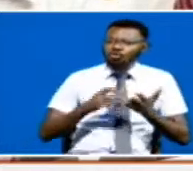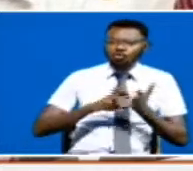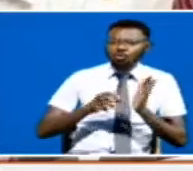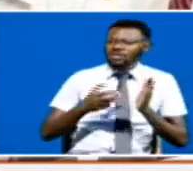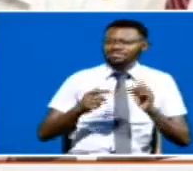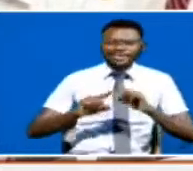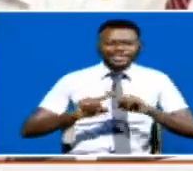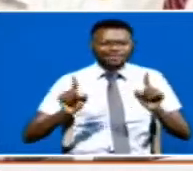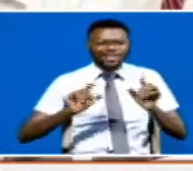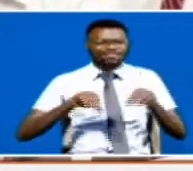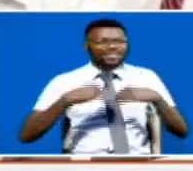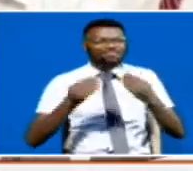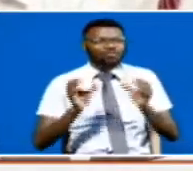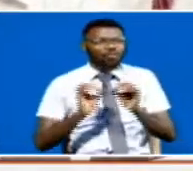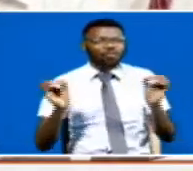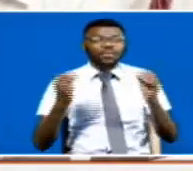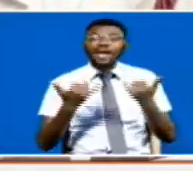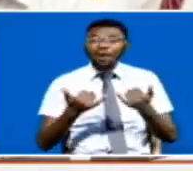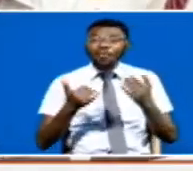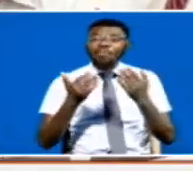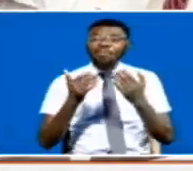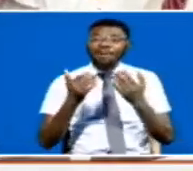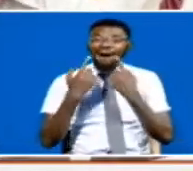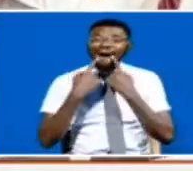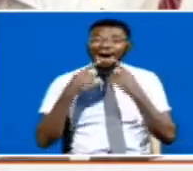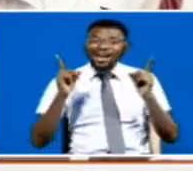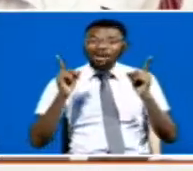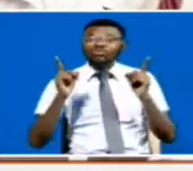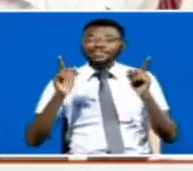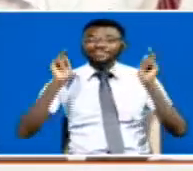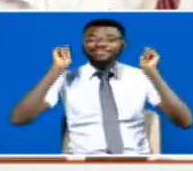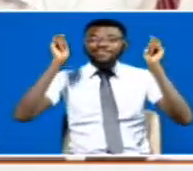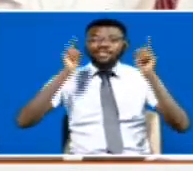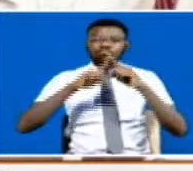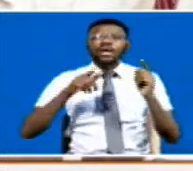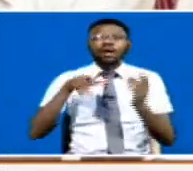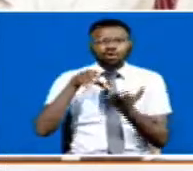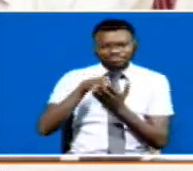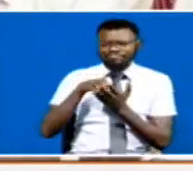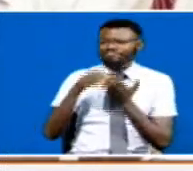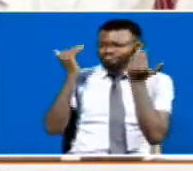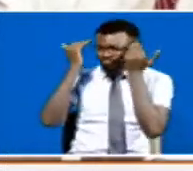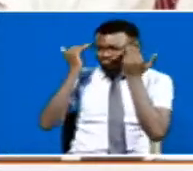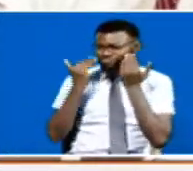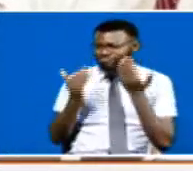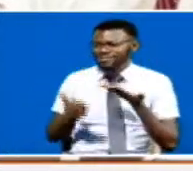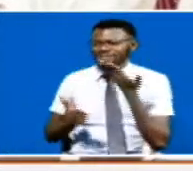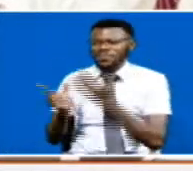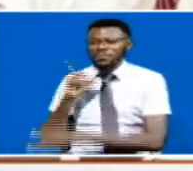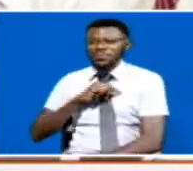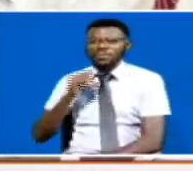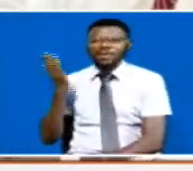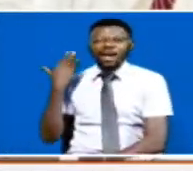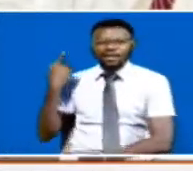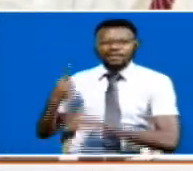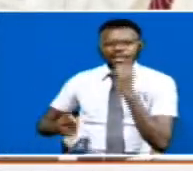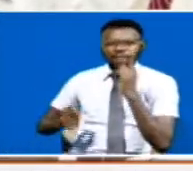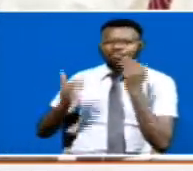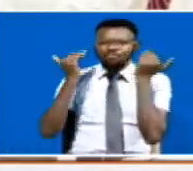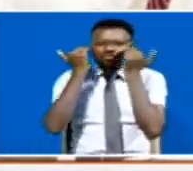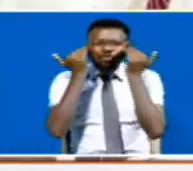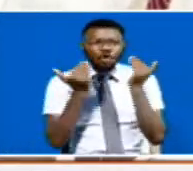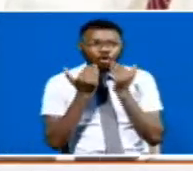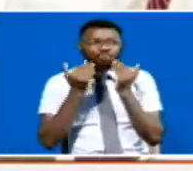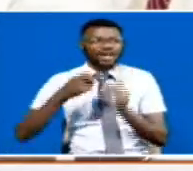strike notice comes at a time when there's a pending court case. Last year, the Employment and Labor Relations Court, Justice